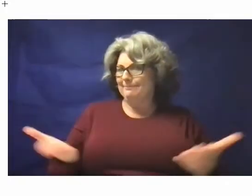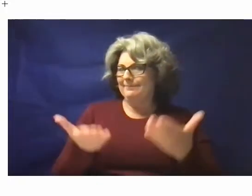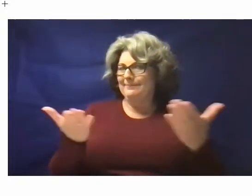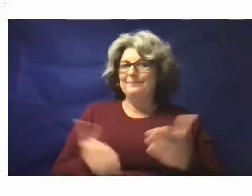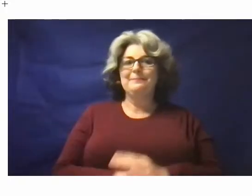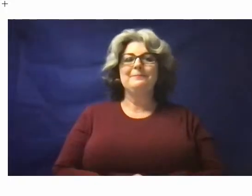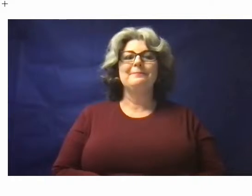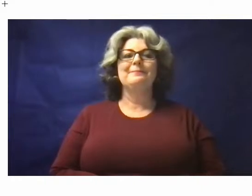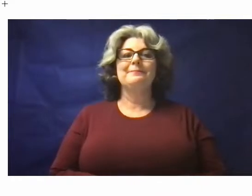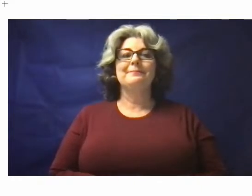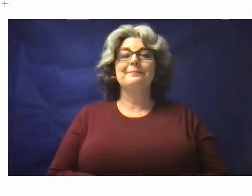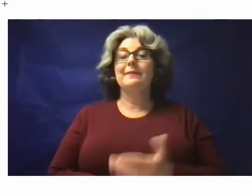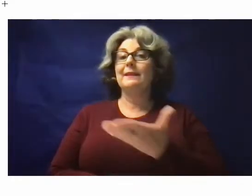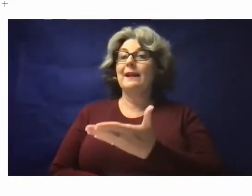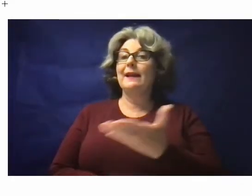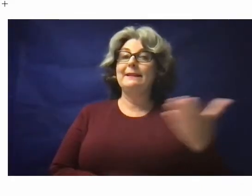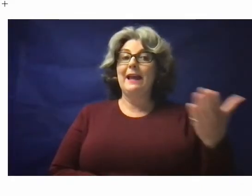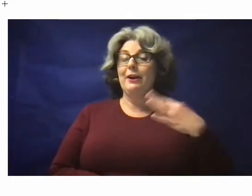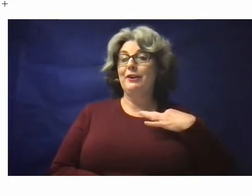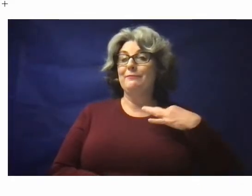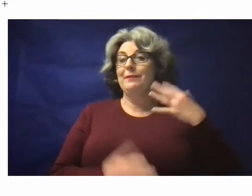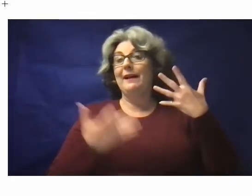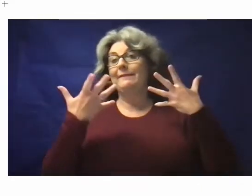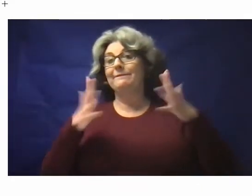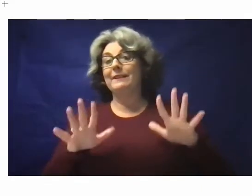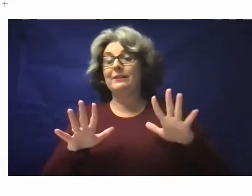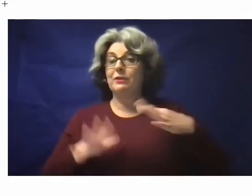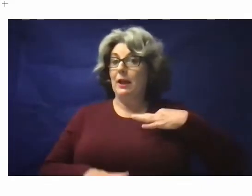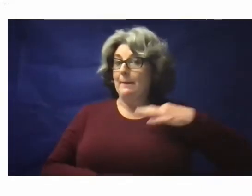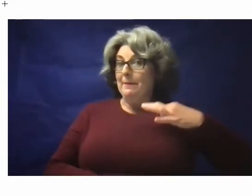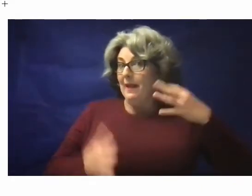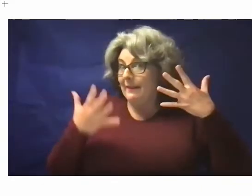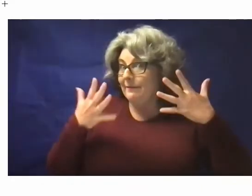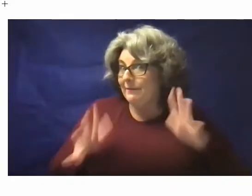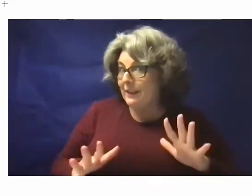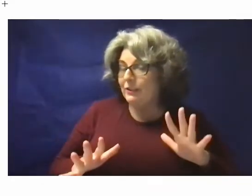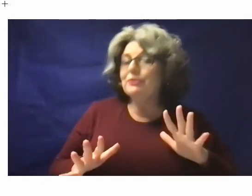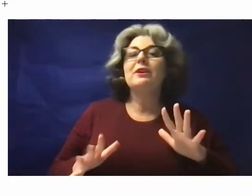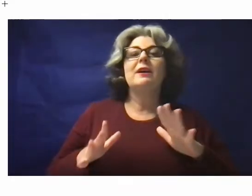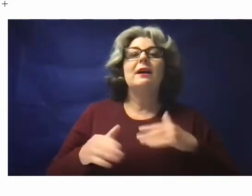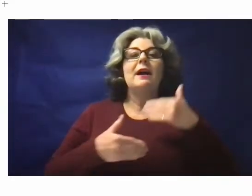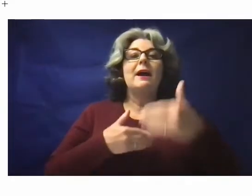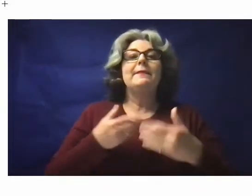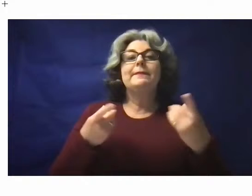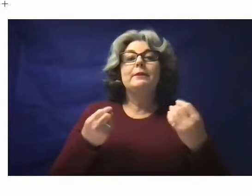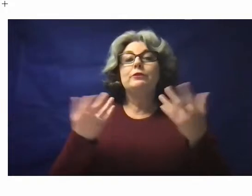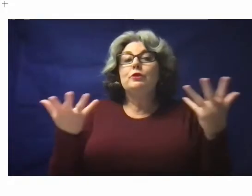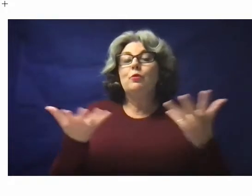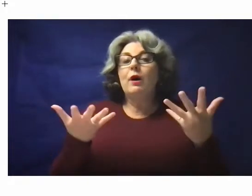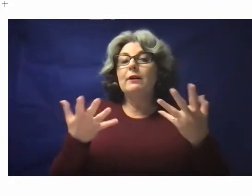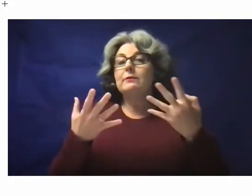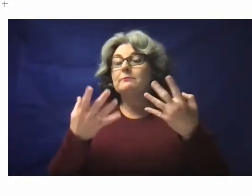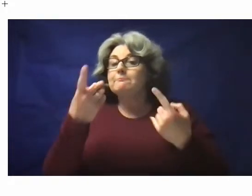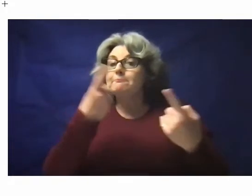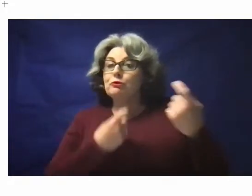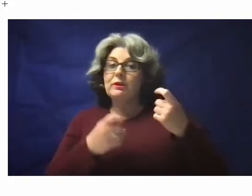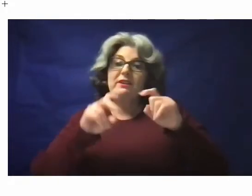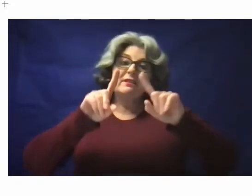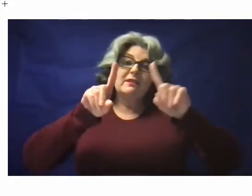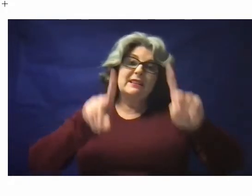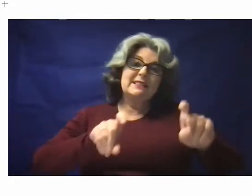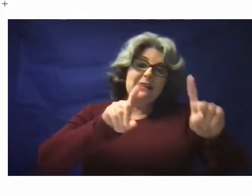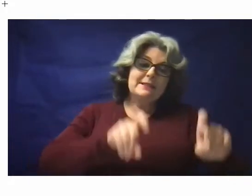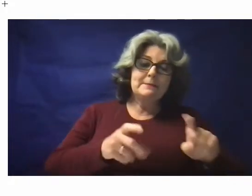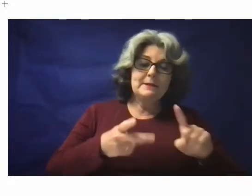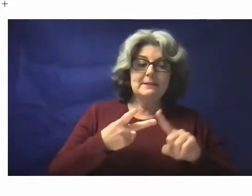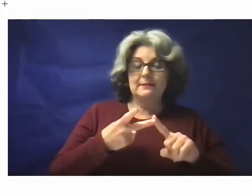And now you've applied. And so once you've applied, and the next steps may be screening, assessments, will be